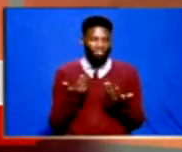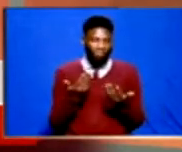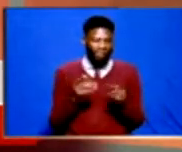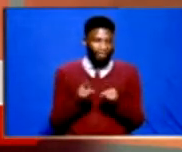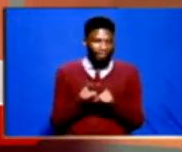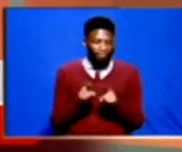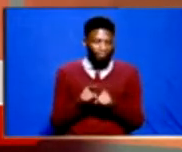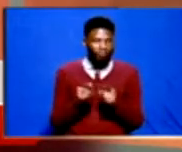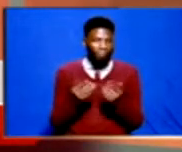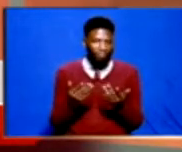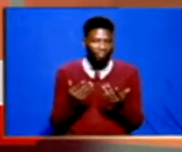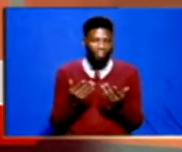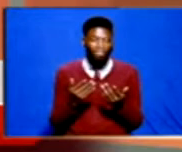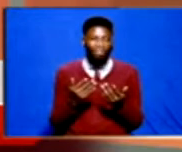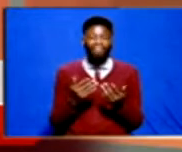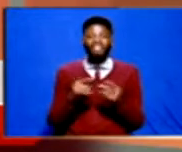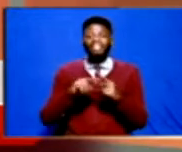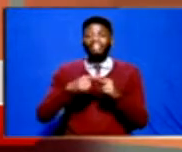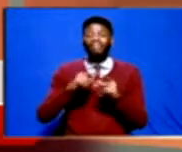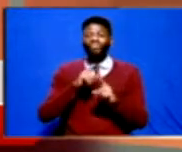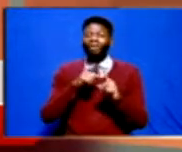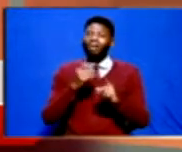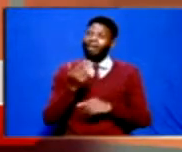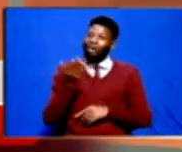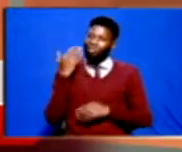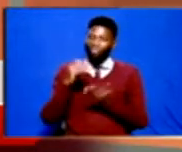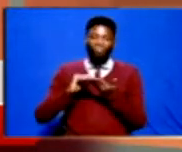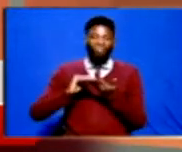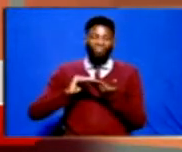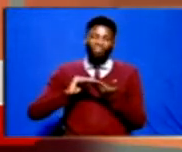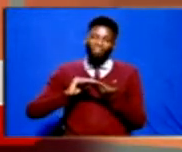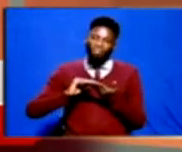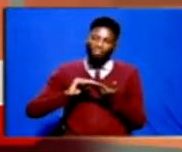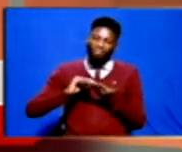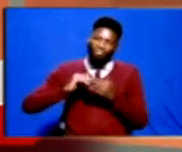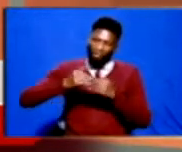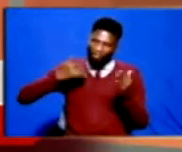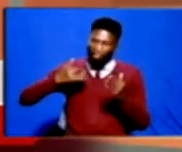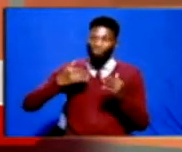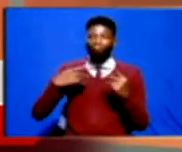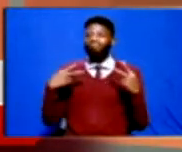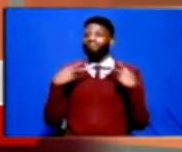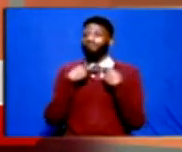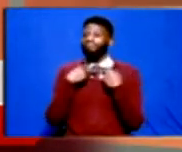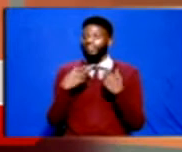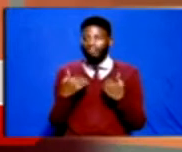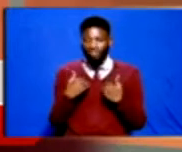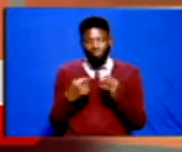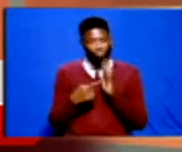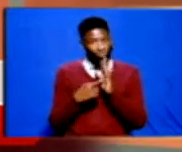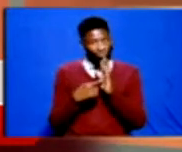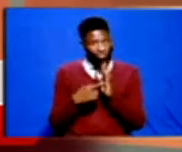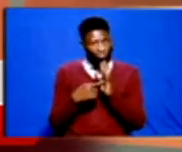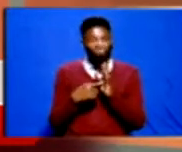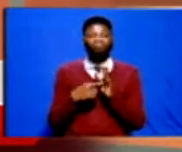dates back to pre-colonial period. And that actually shows from the fact that the mining law that was in